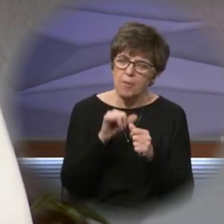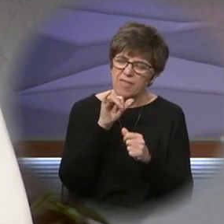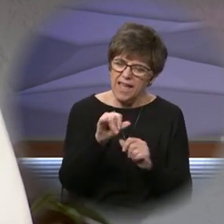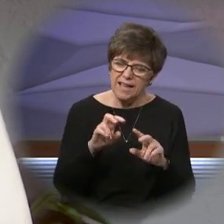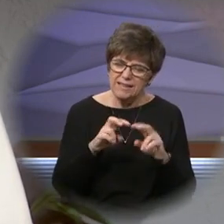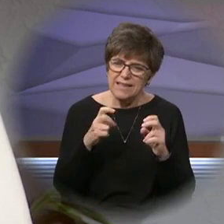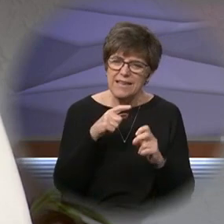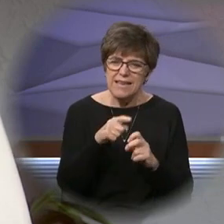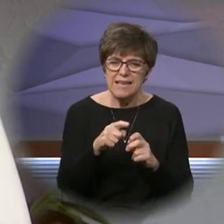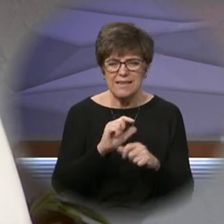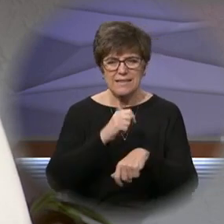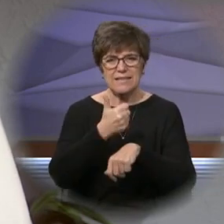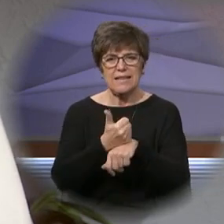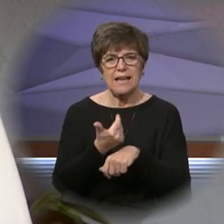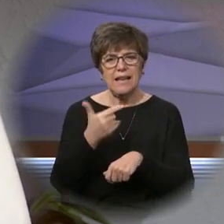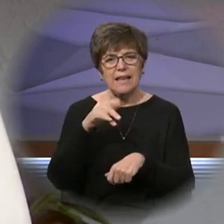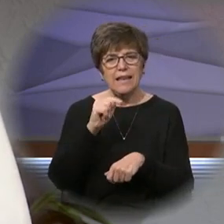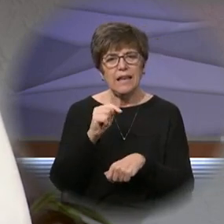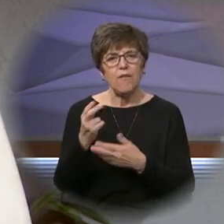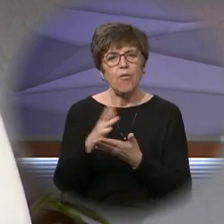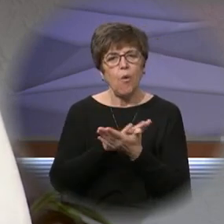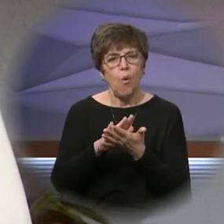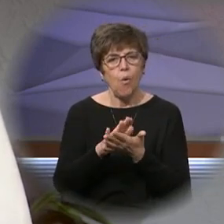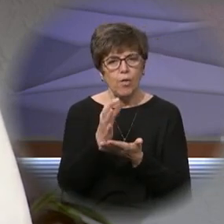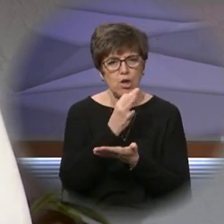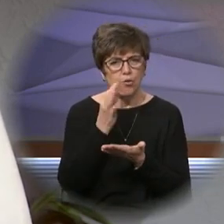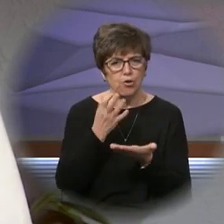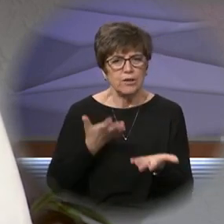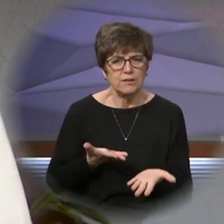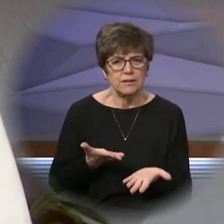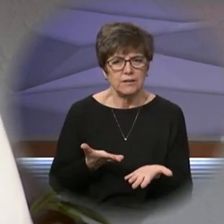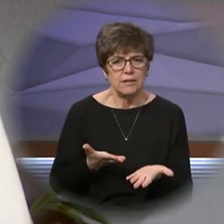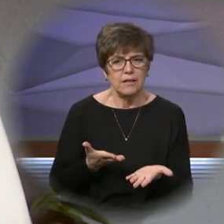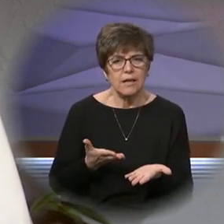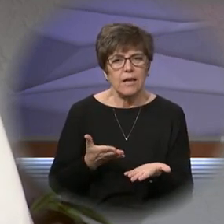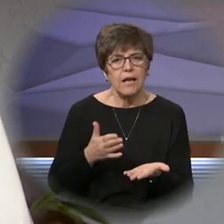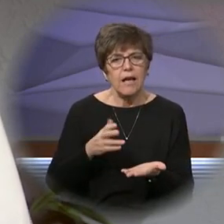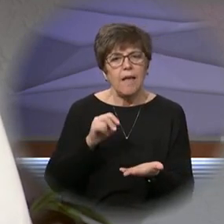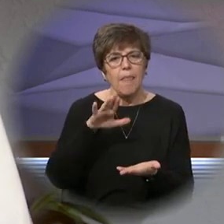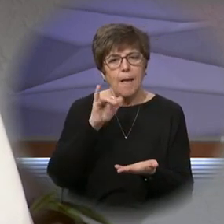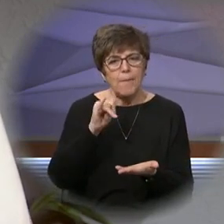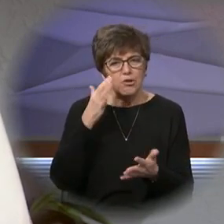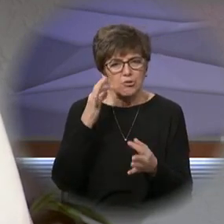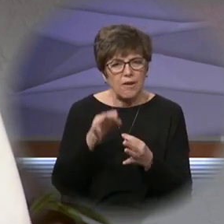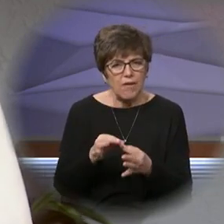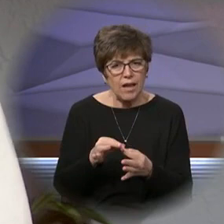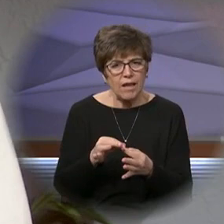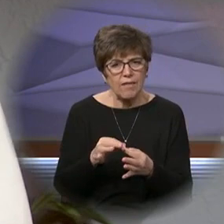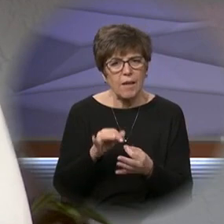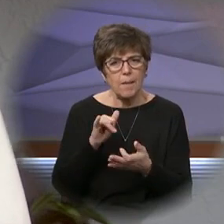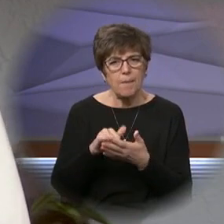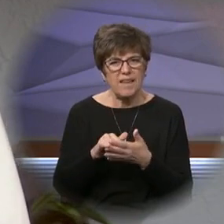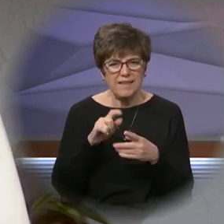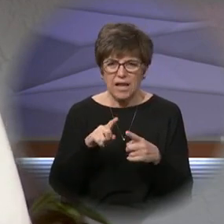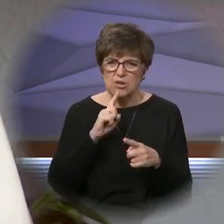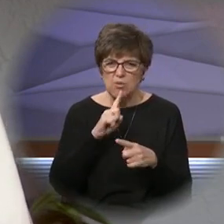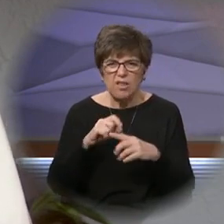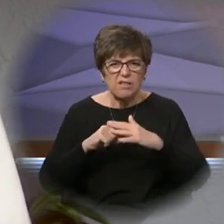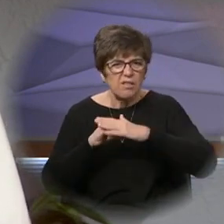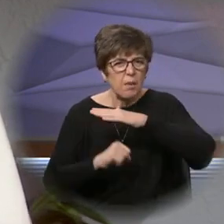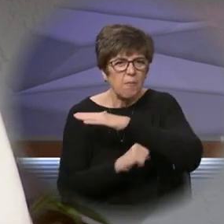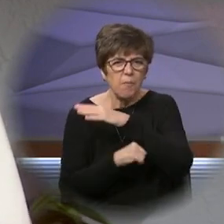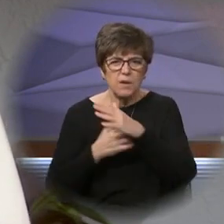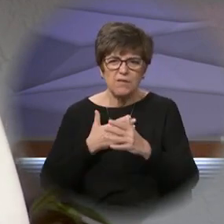that he instituted the gift of the Holy Eucharist, the ultimate mystery of faith, which is the cornerstone of our